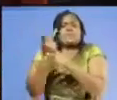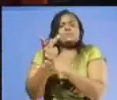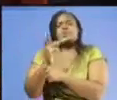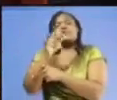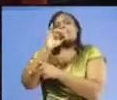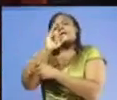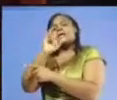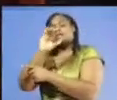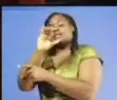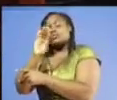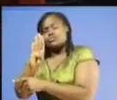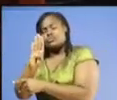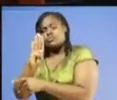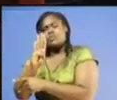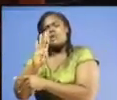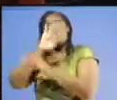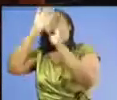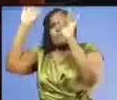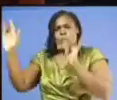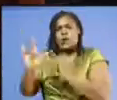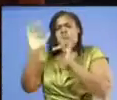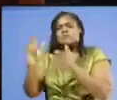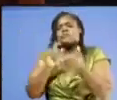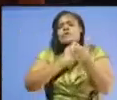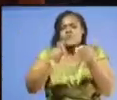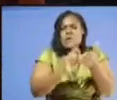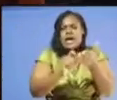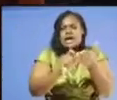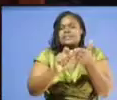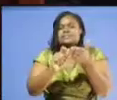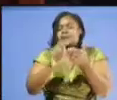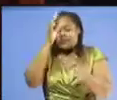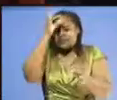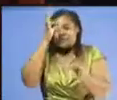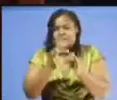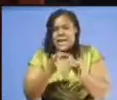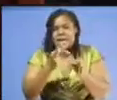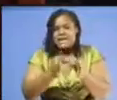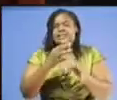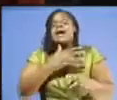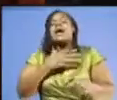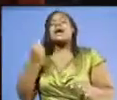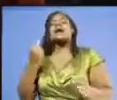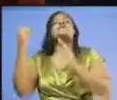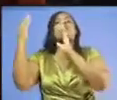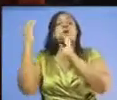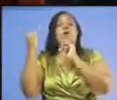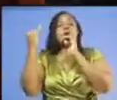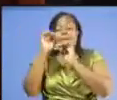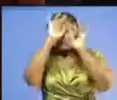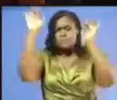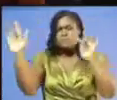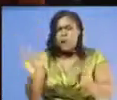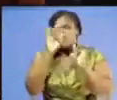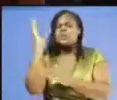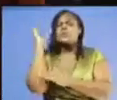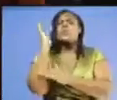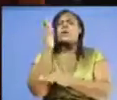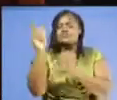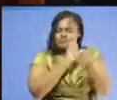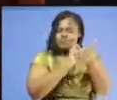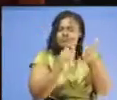will write faith and hope. I said, mercy will write